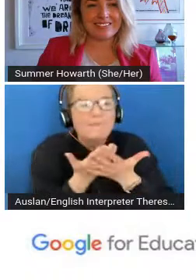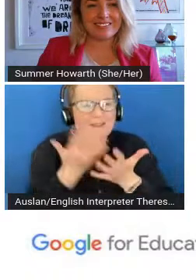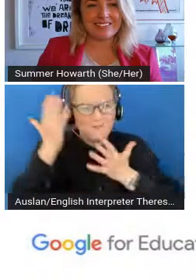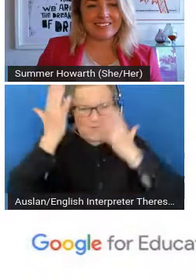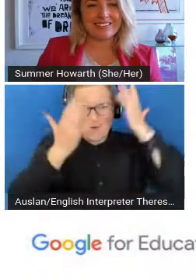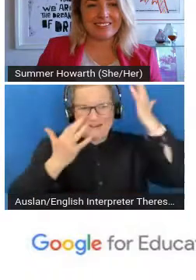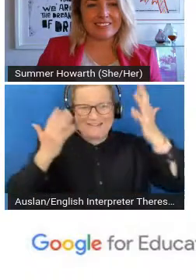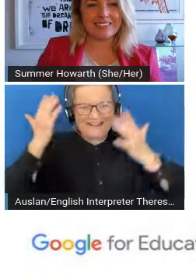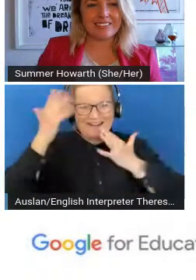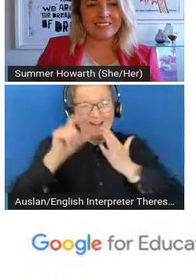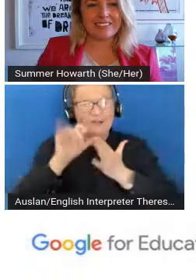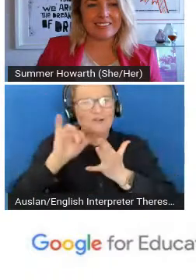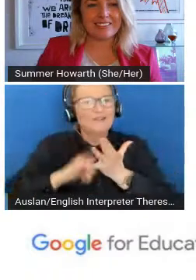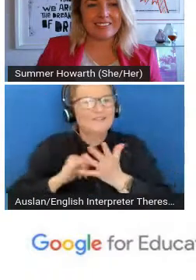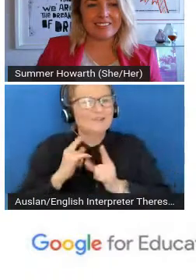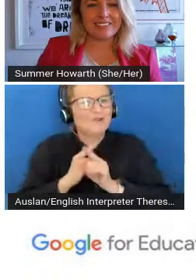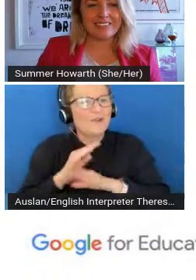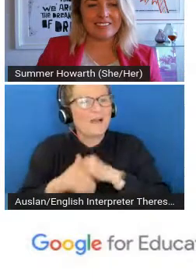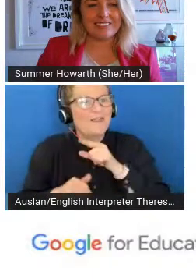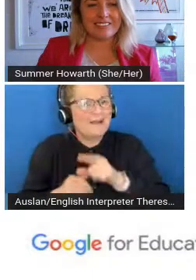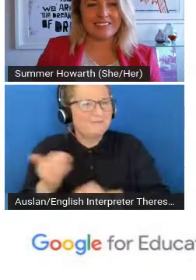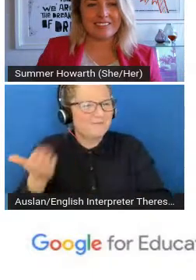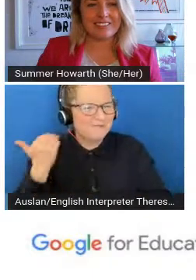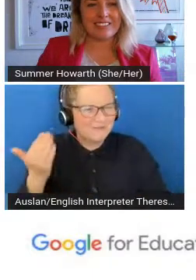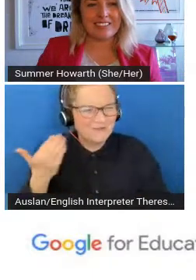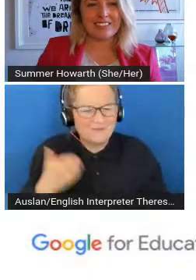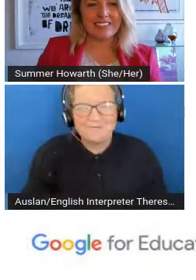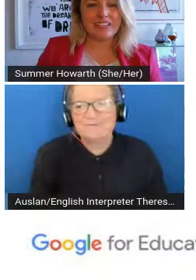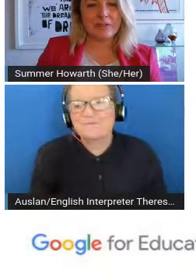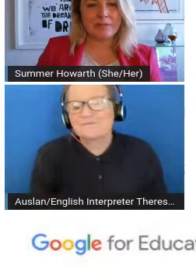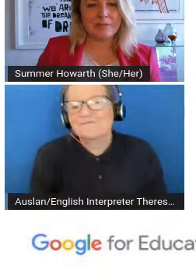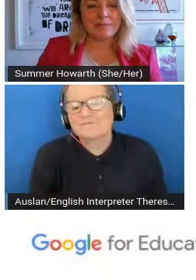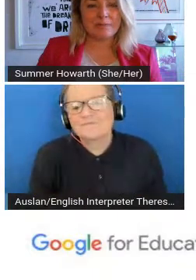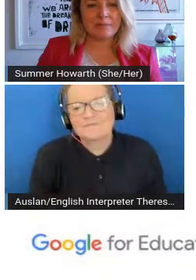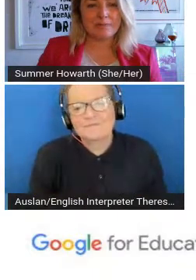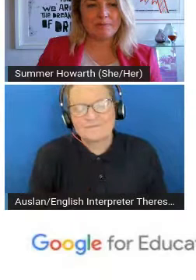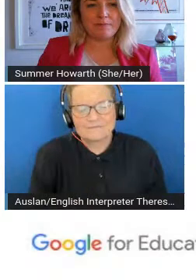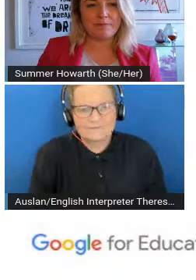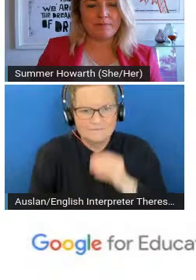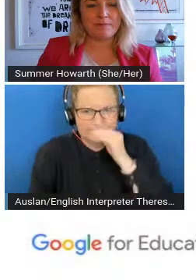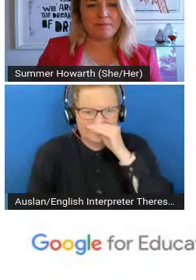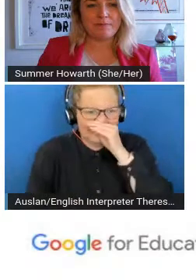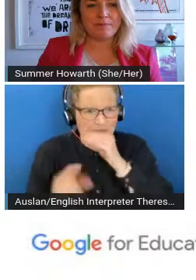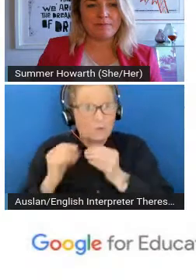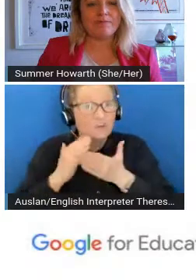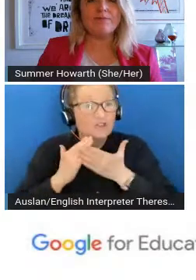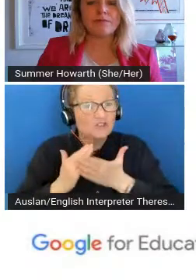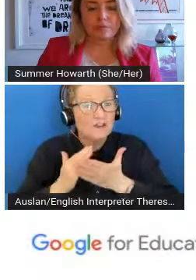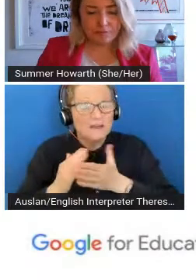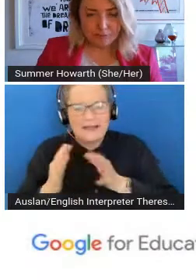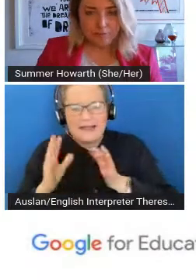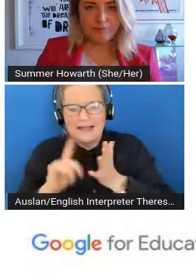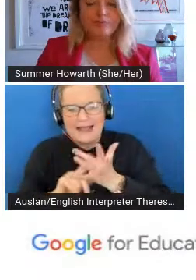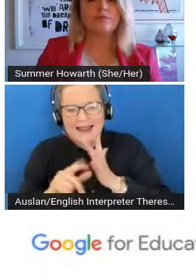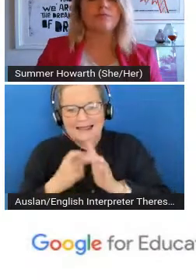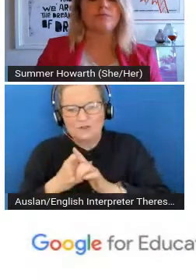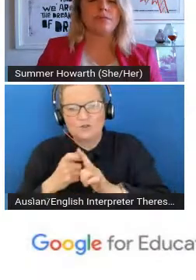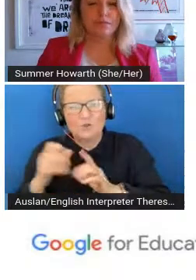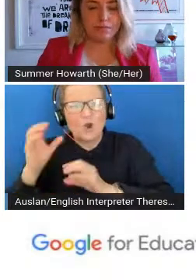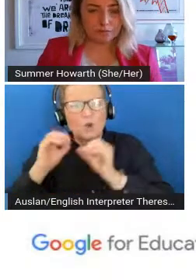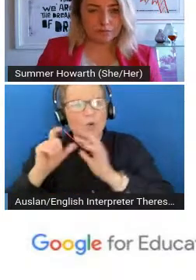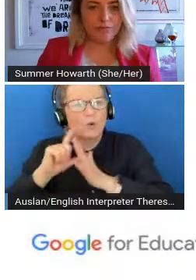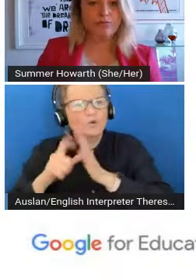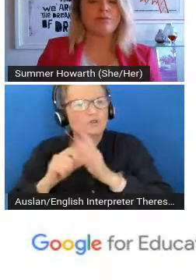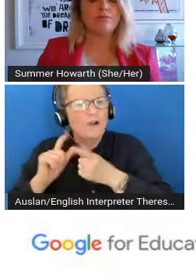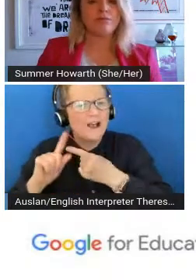about before. You could even share a link to a folder, a Google Drive folder, what I